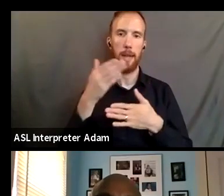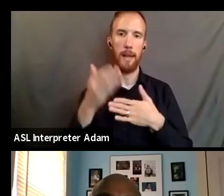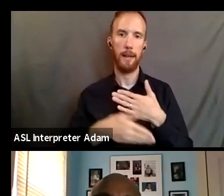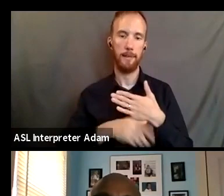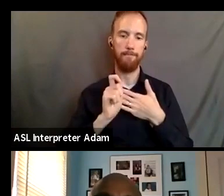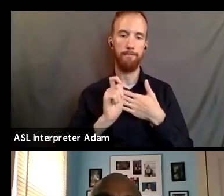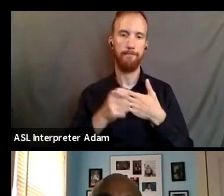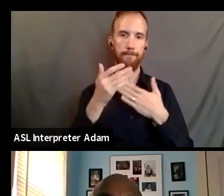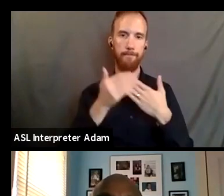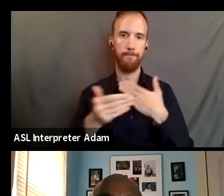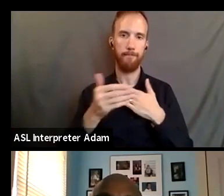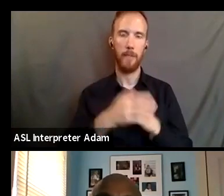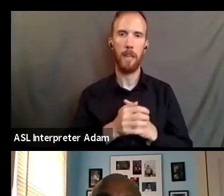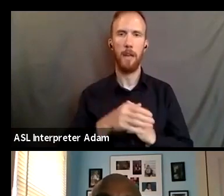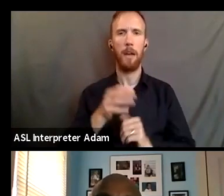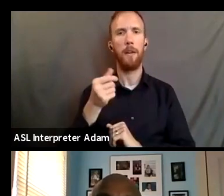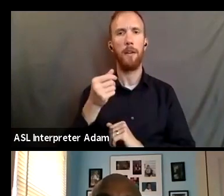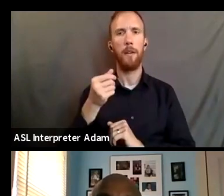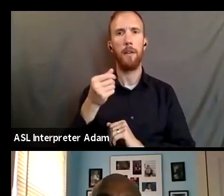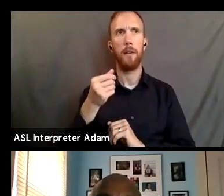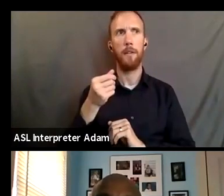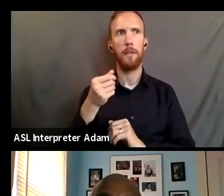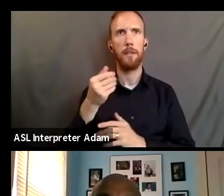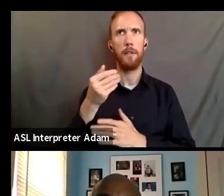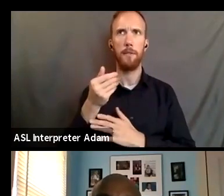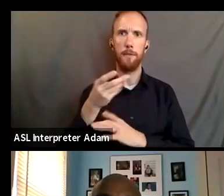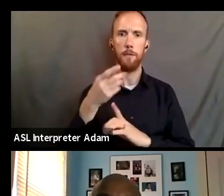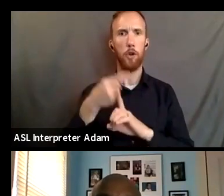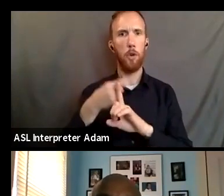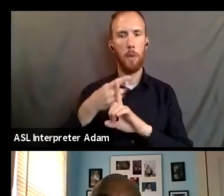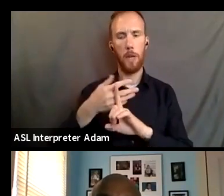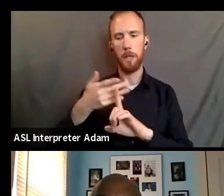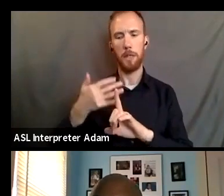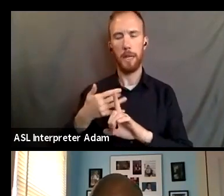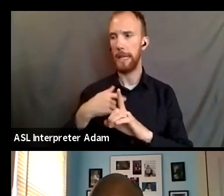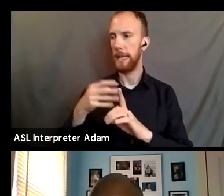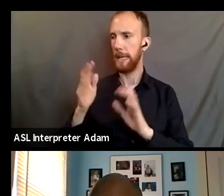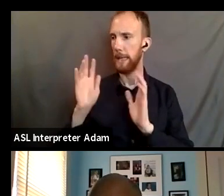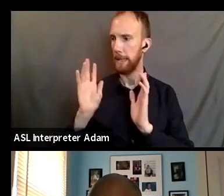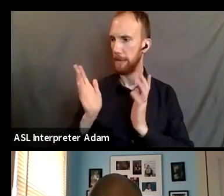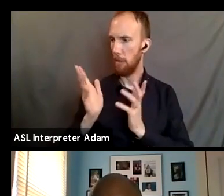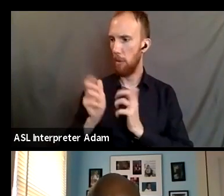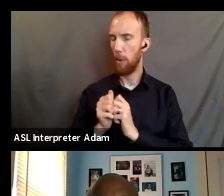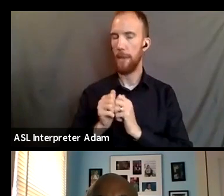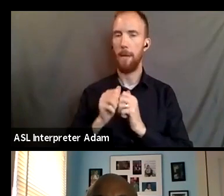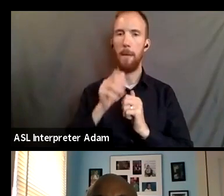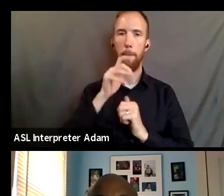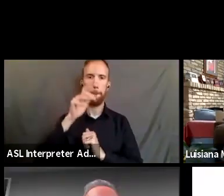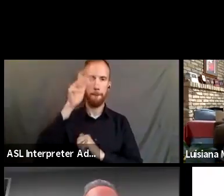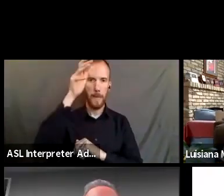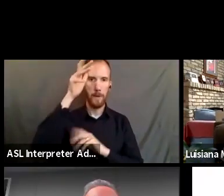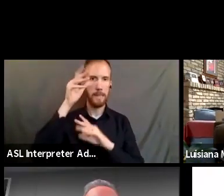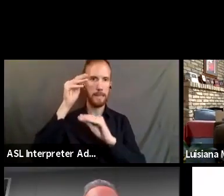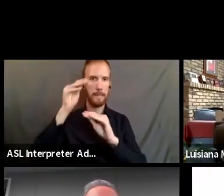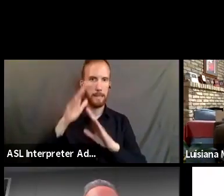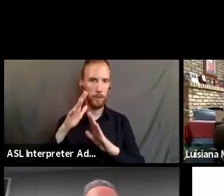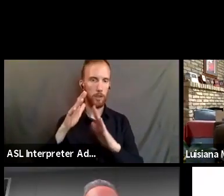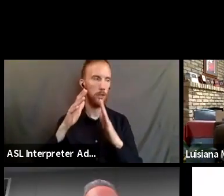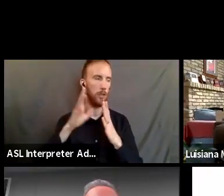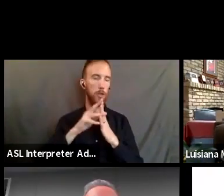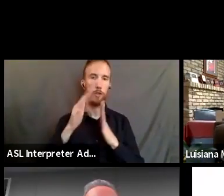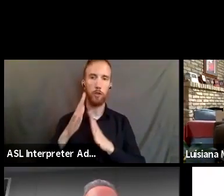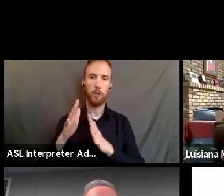some months ago after speaking with students parents teachers and doing the research i